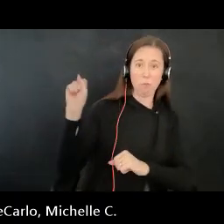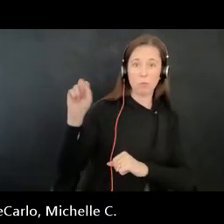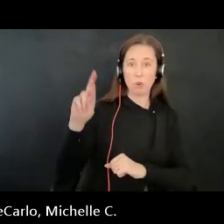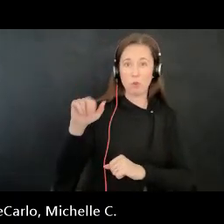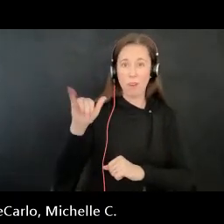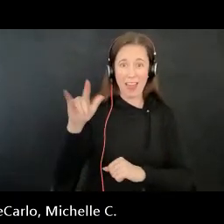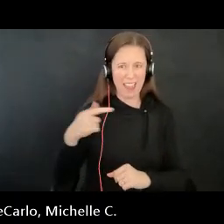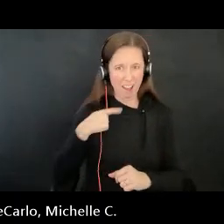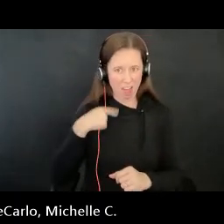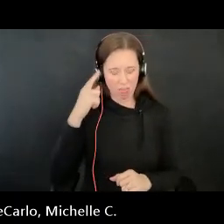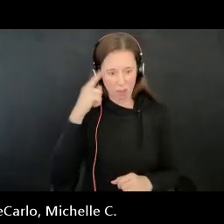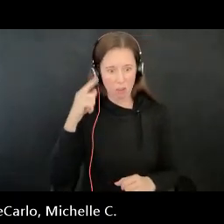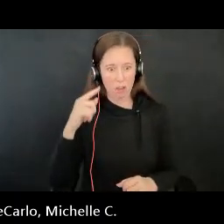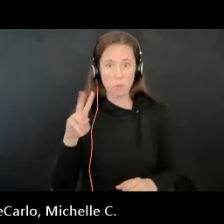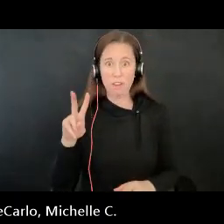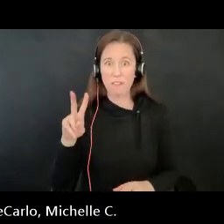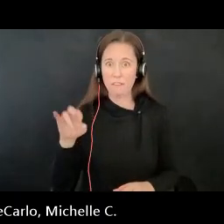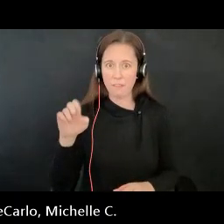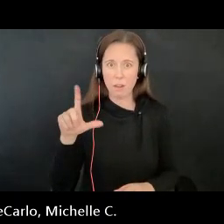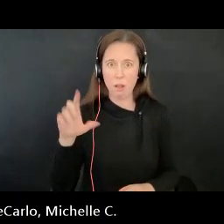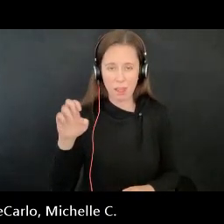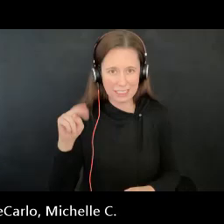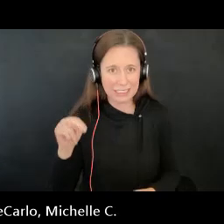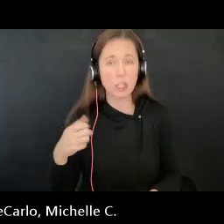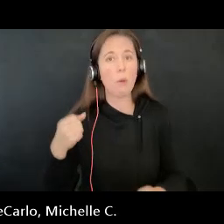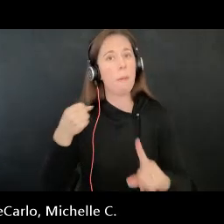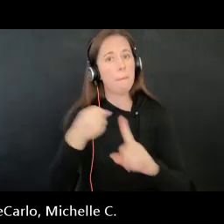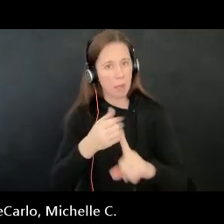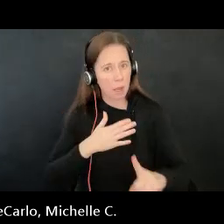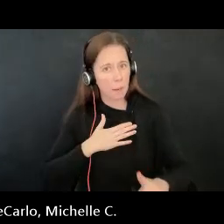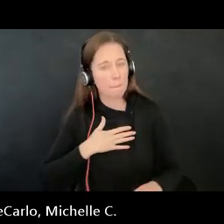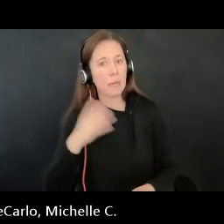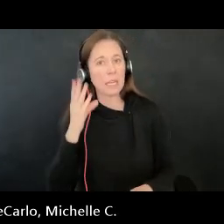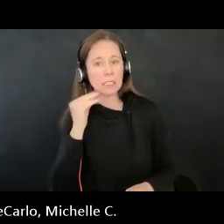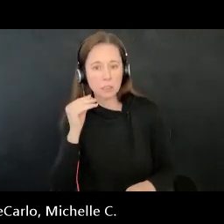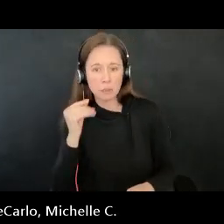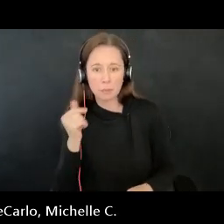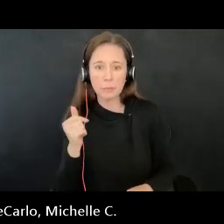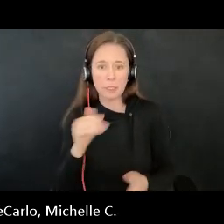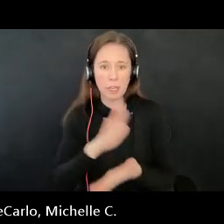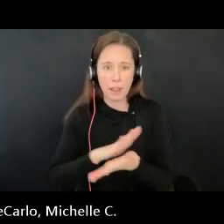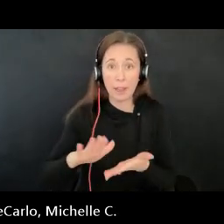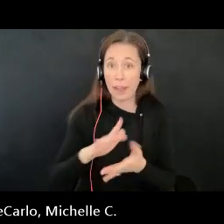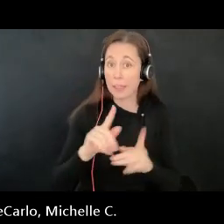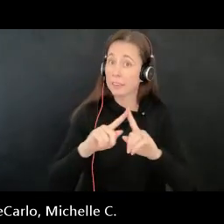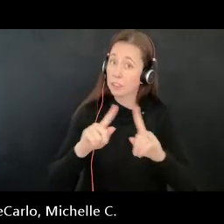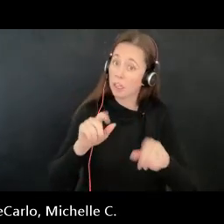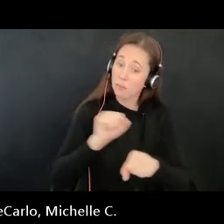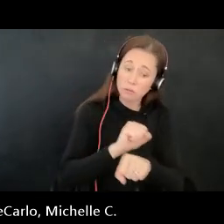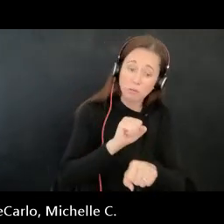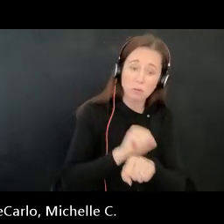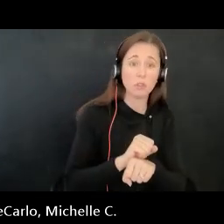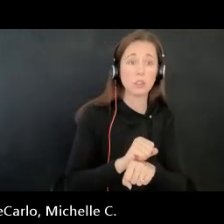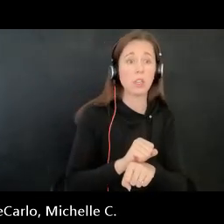2017. So that definitely impacted my student experience. I took on jobs and